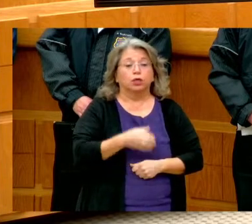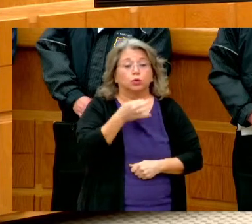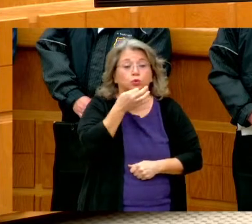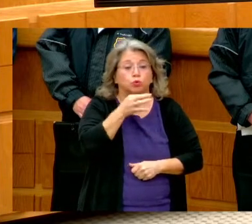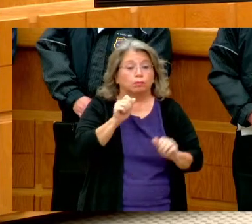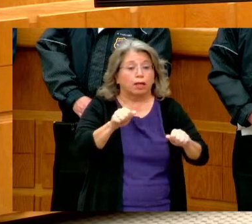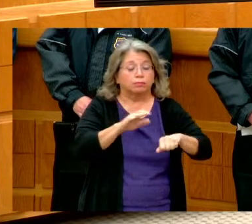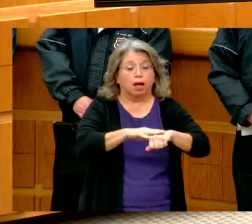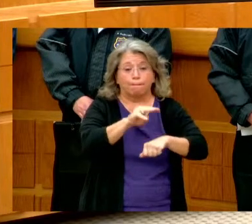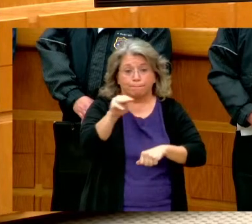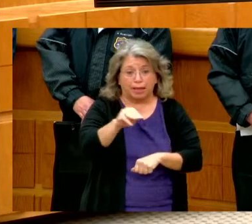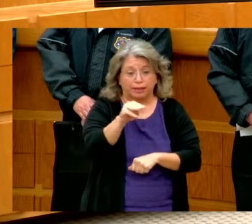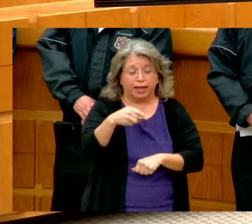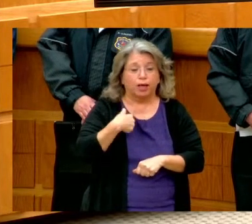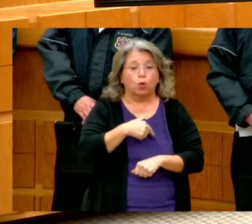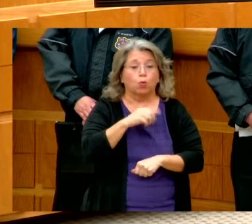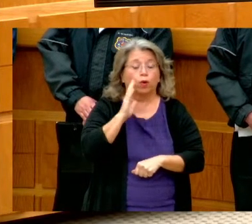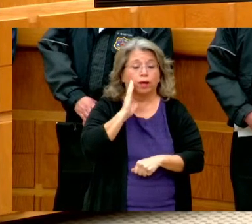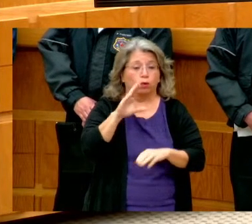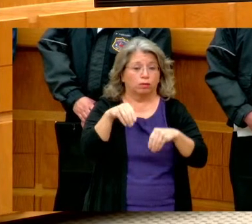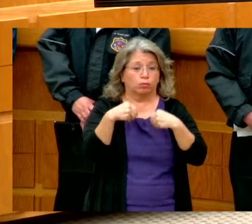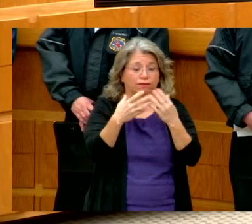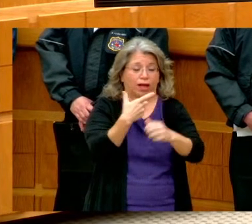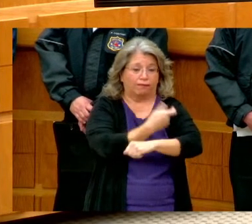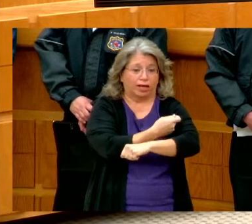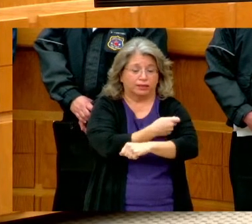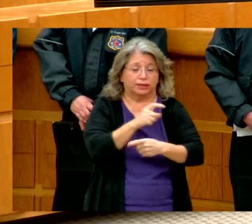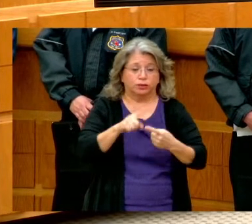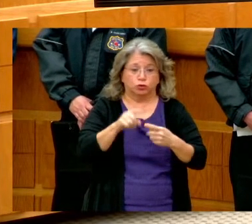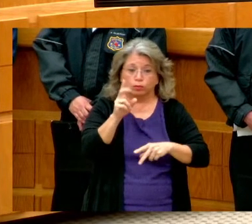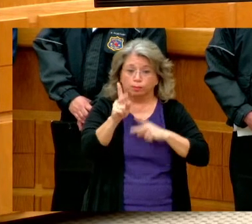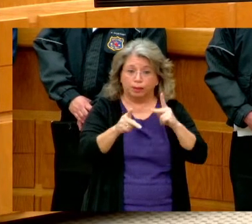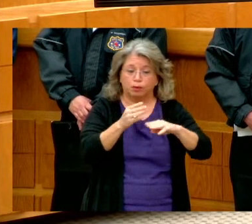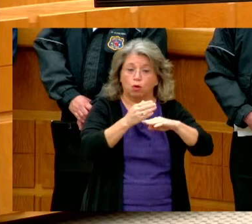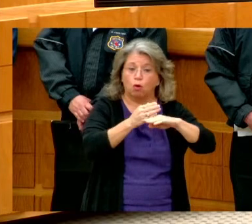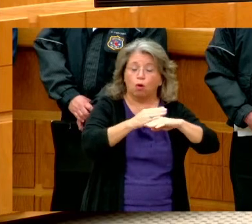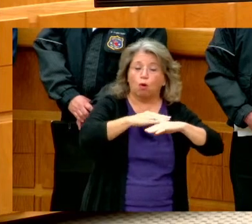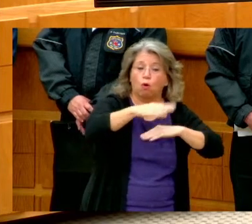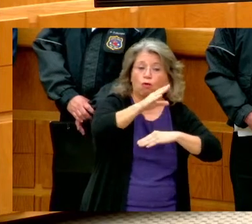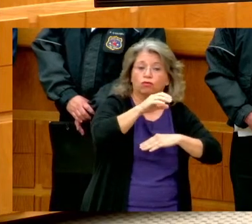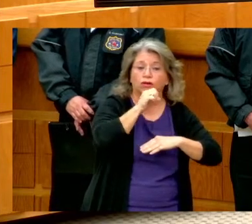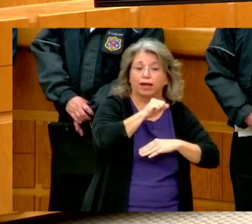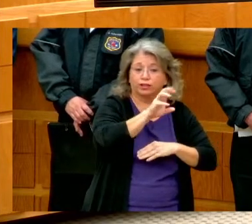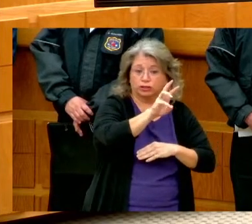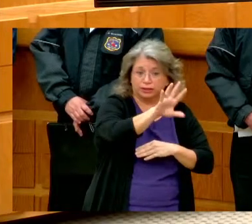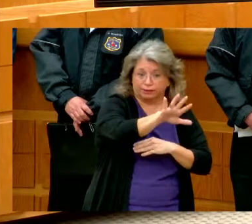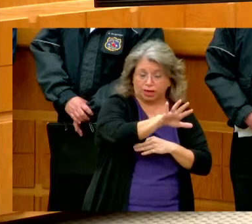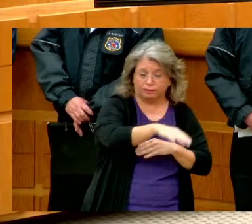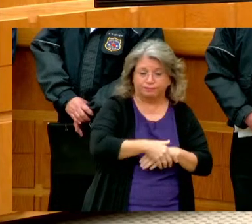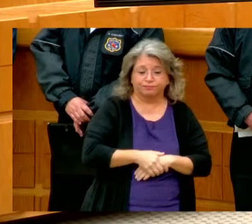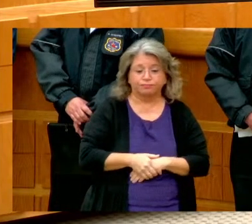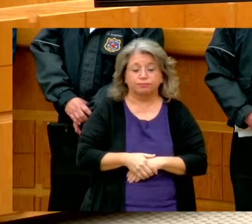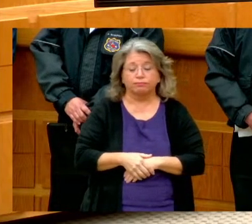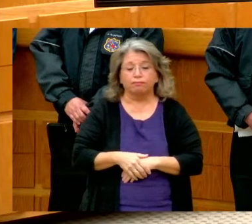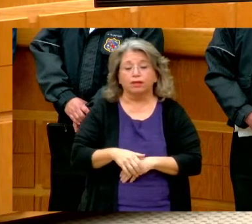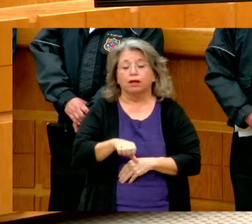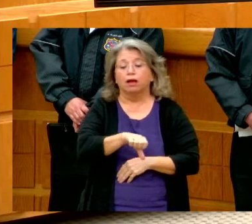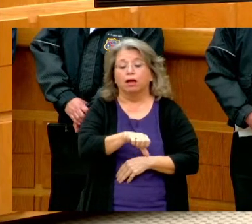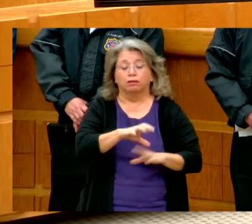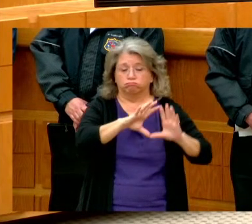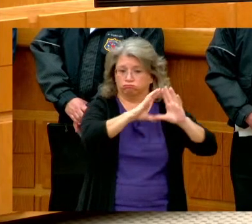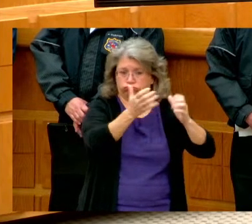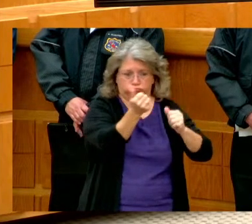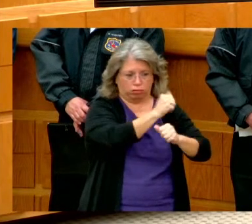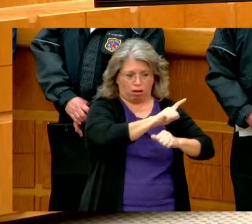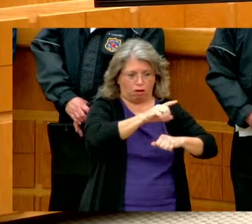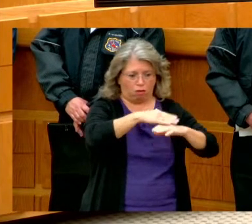is important, over age 65 and those over 16 who have illnesses and conditions that put them at great